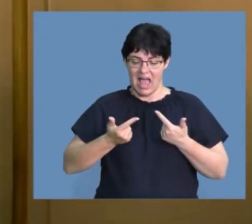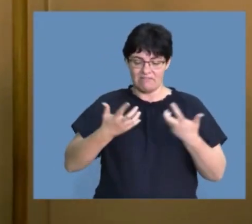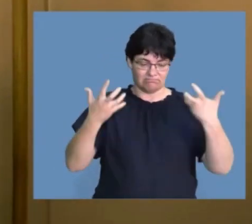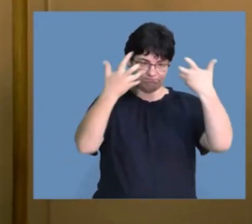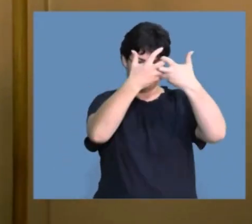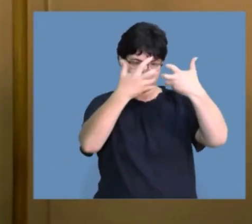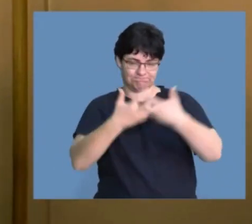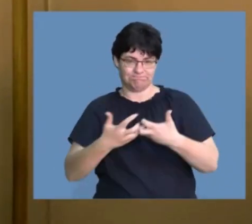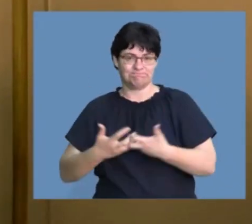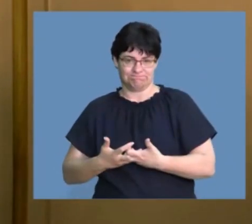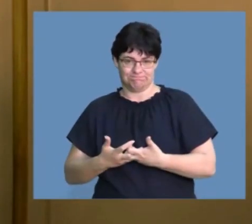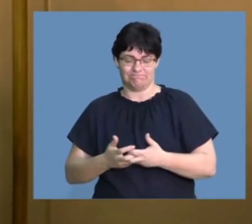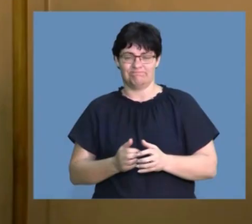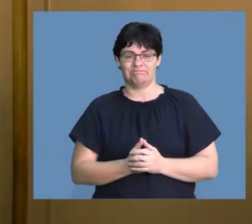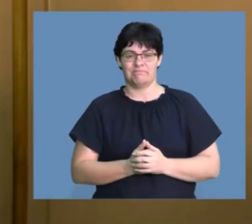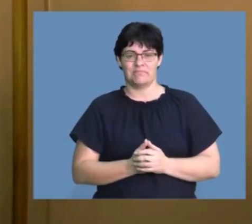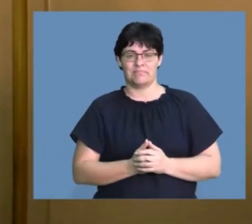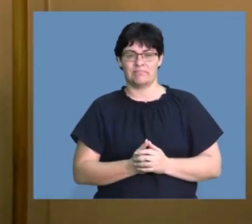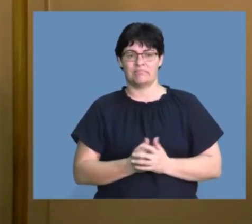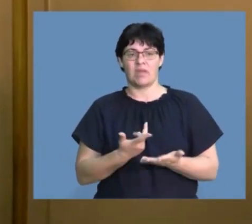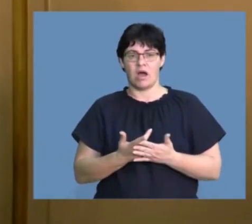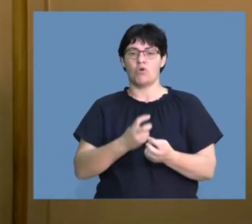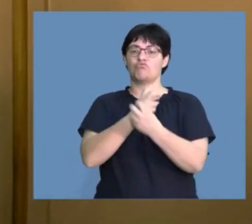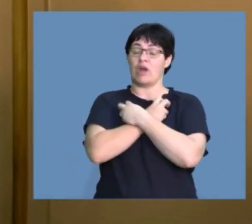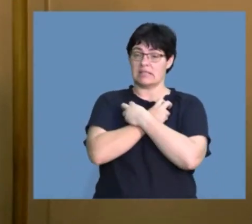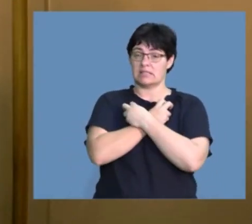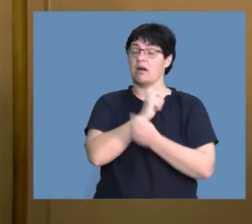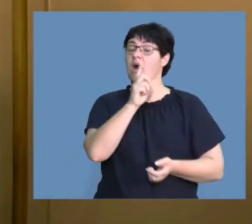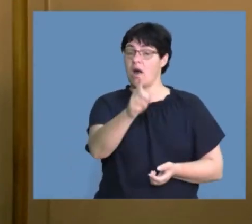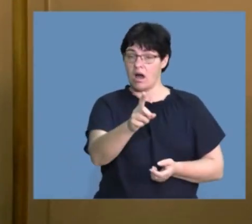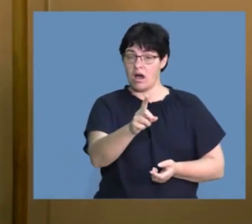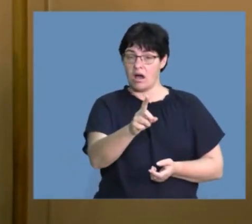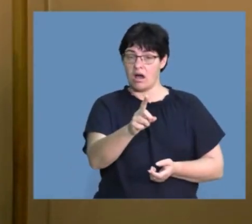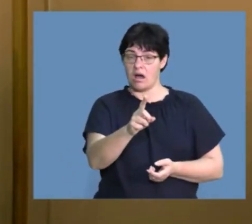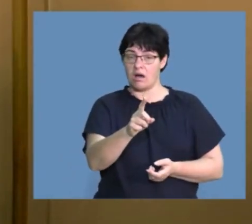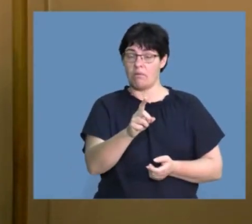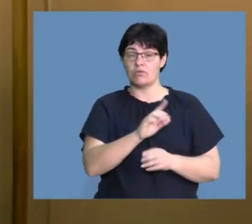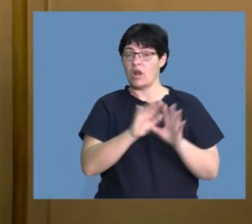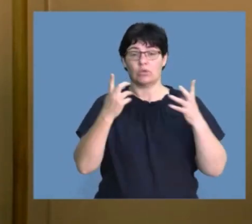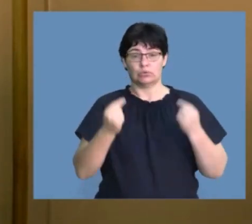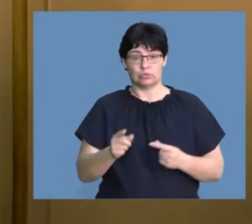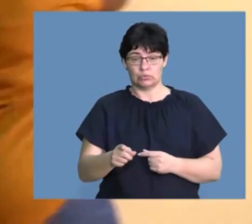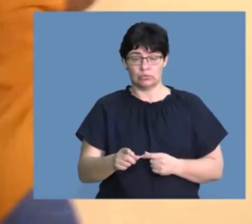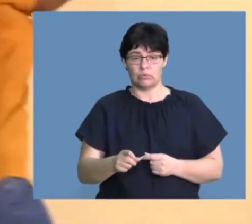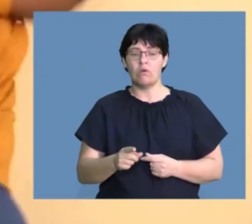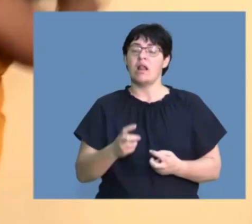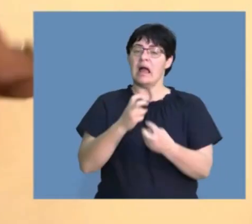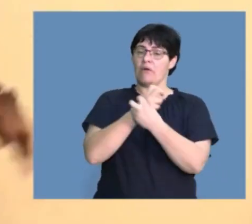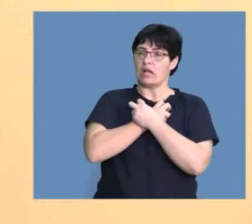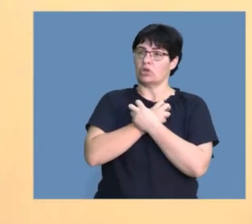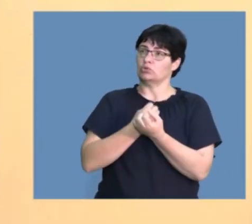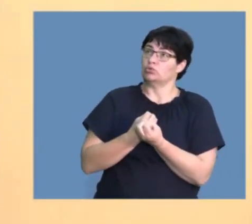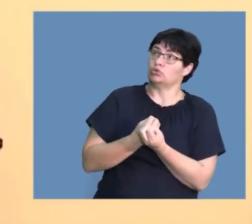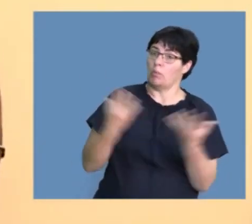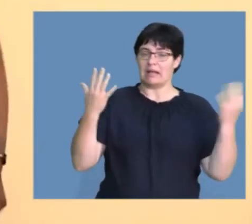it. And what else have we got there? Rest. Okay, we don't often do this, or we like to rest